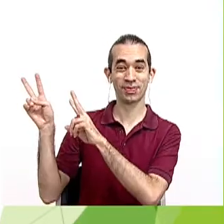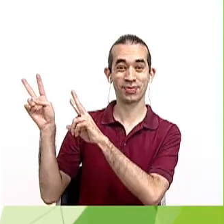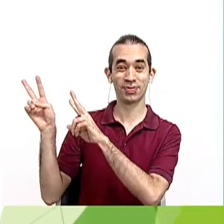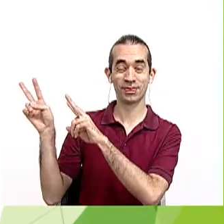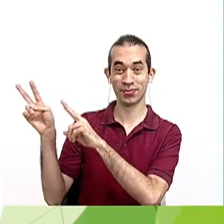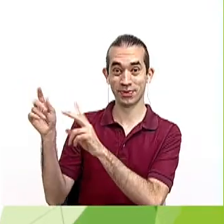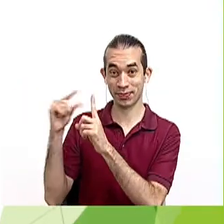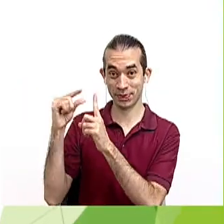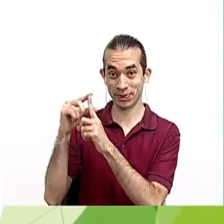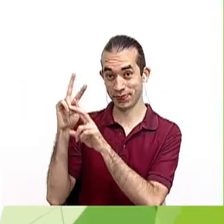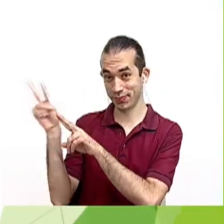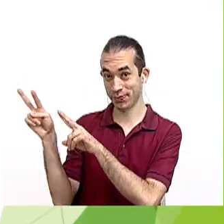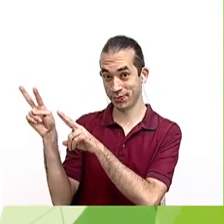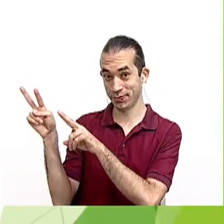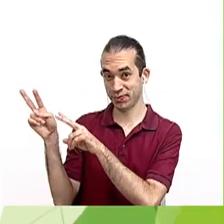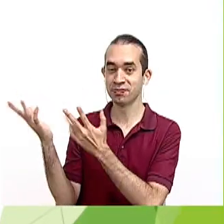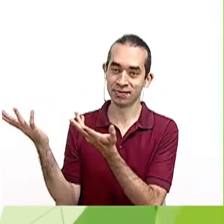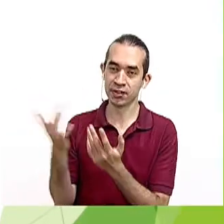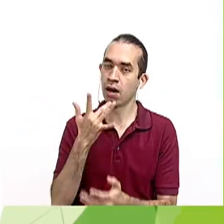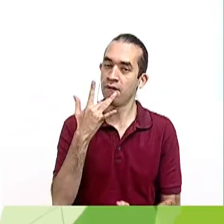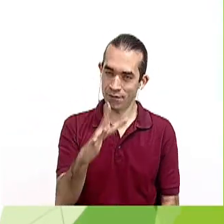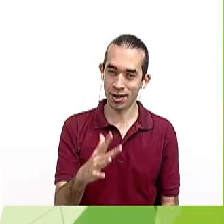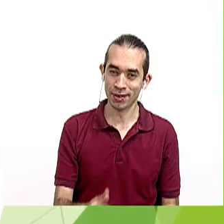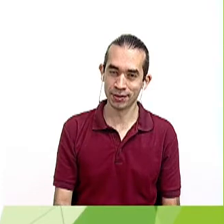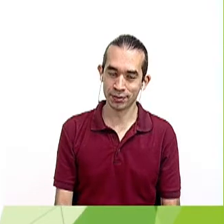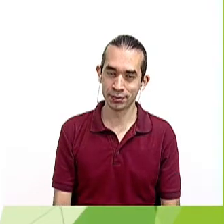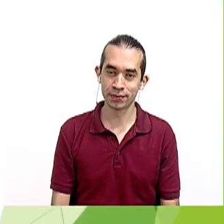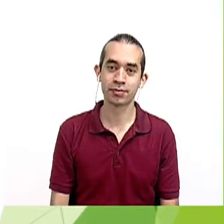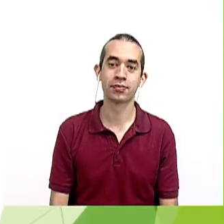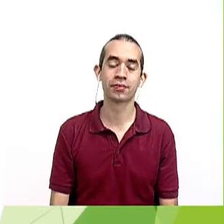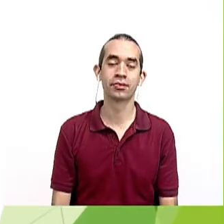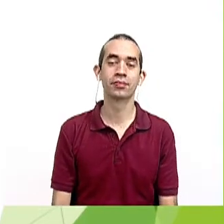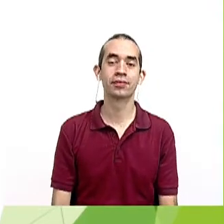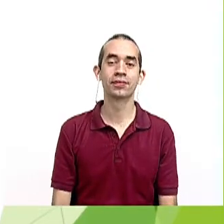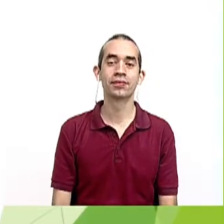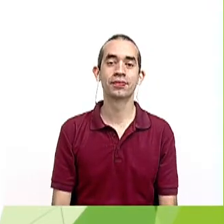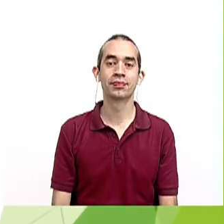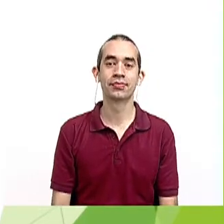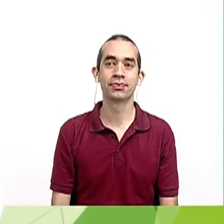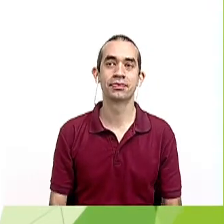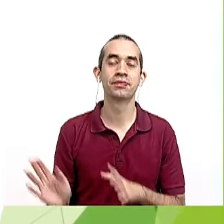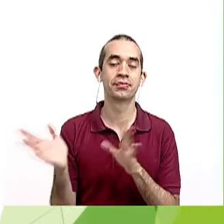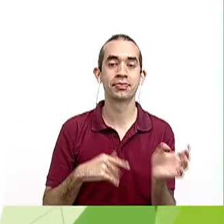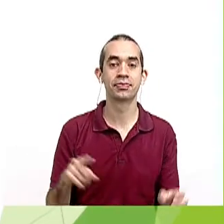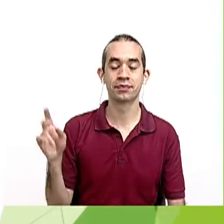grapes. Look at the picture. Delicious, right? Next one.